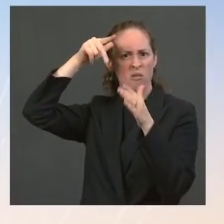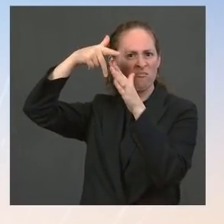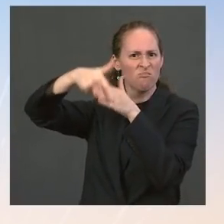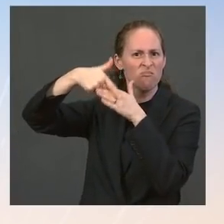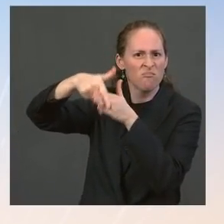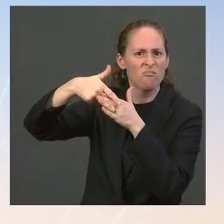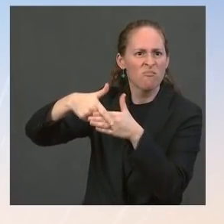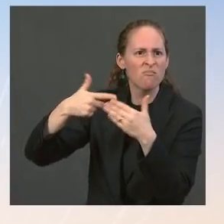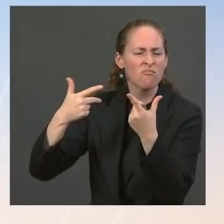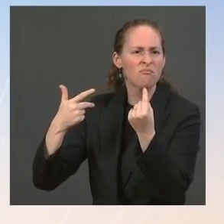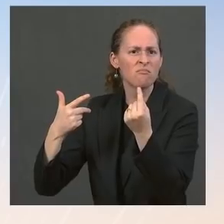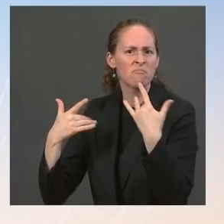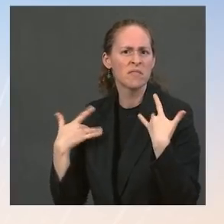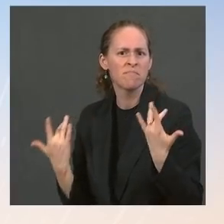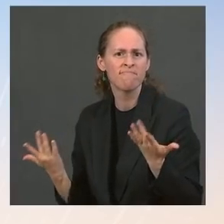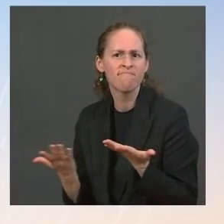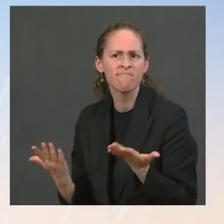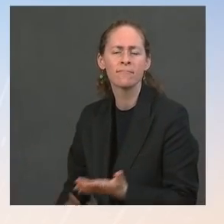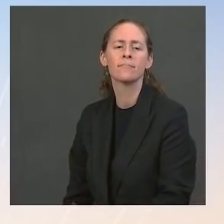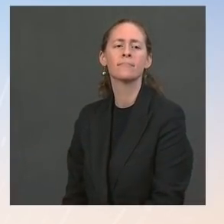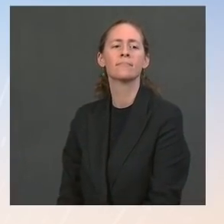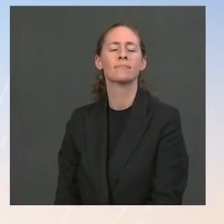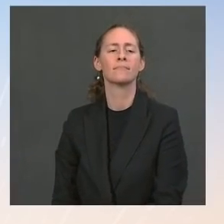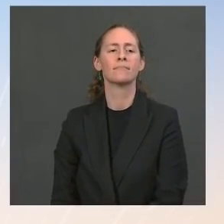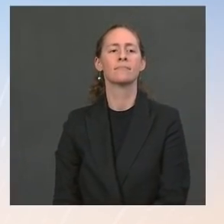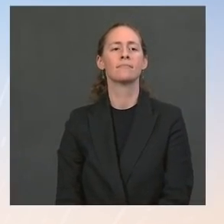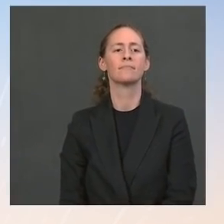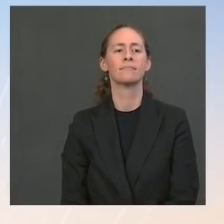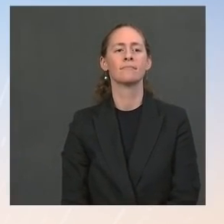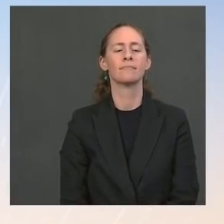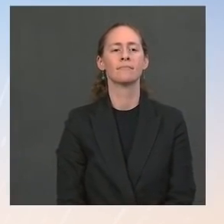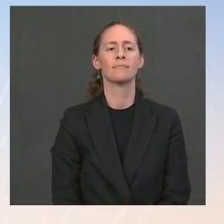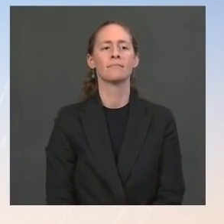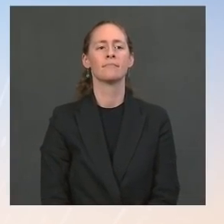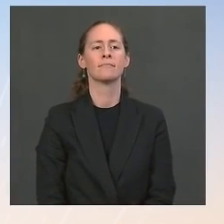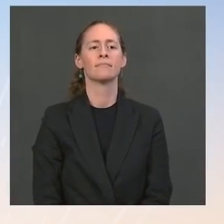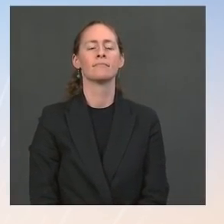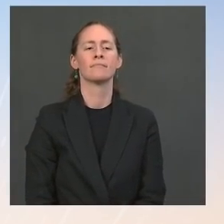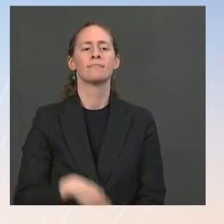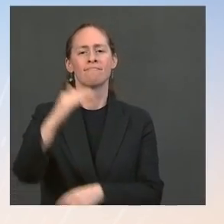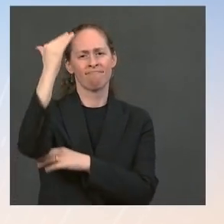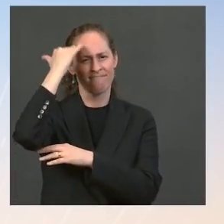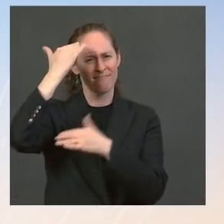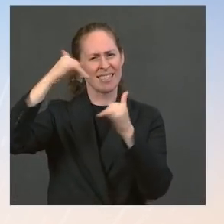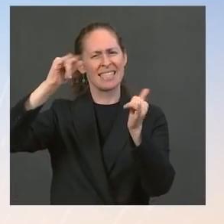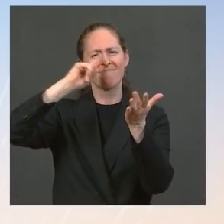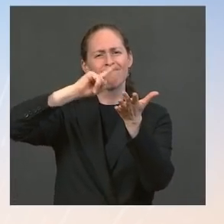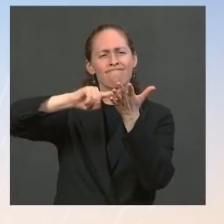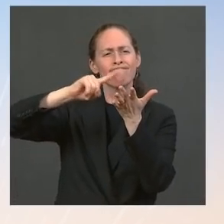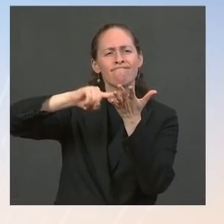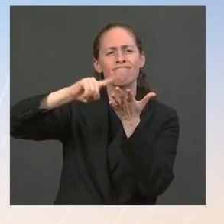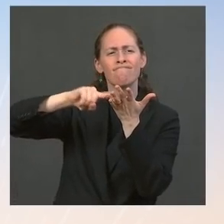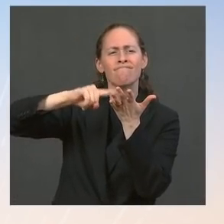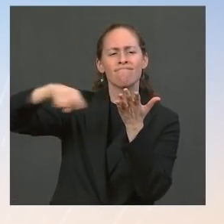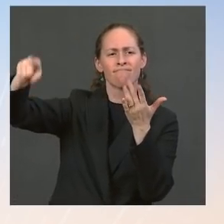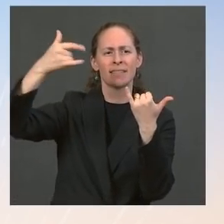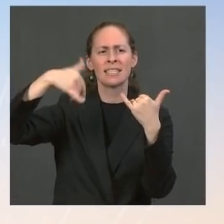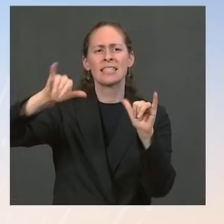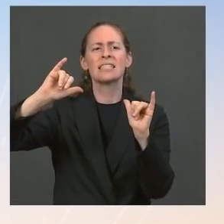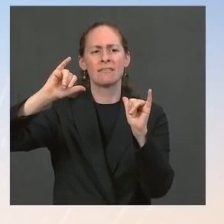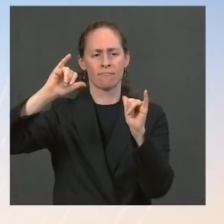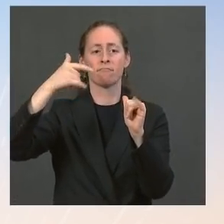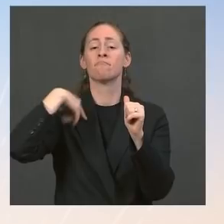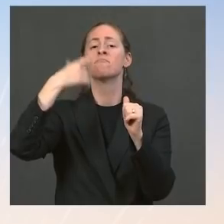the status of that investigation? I know he said that. As I understand, it's still on track, but I would really point you to the Department of Homeland Security on